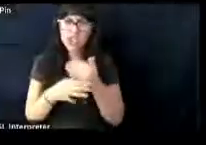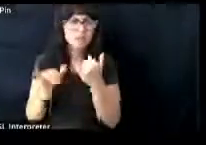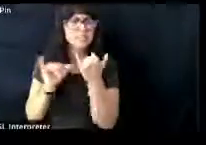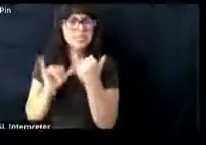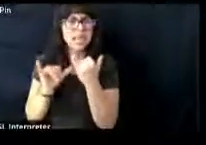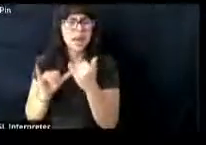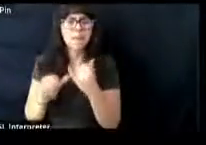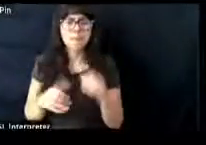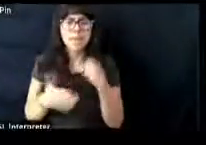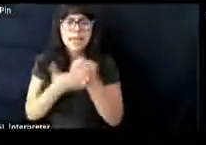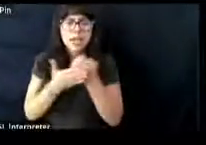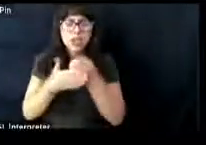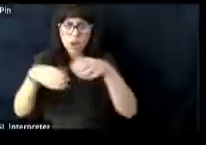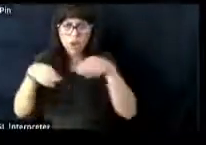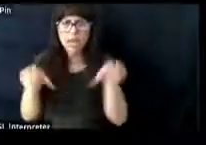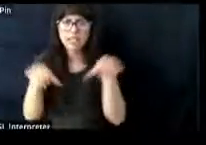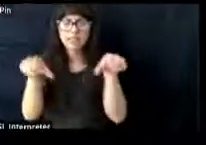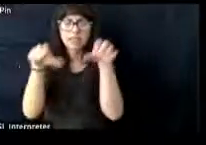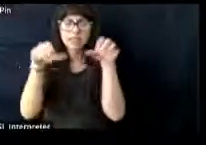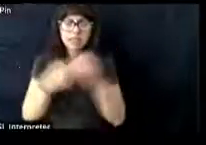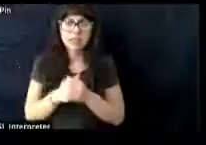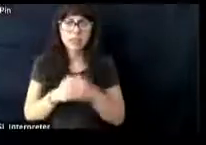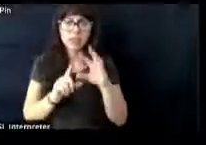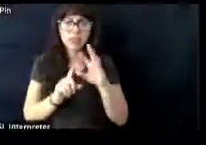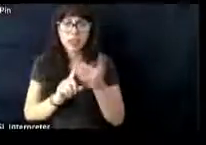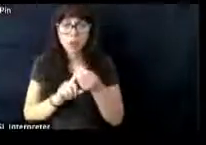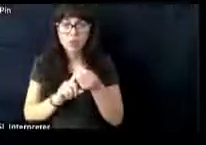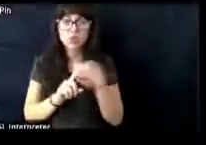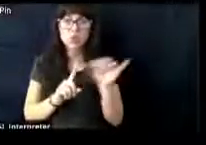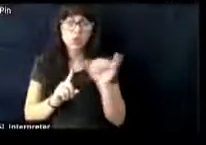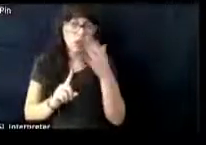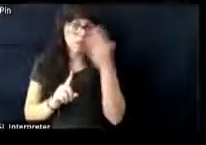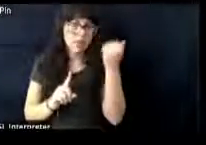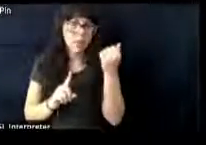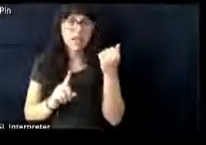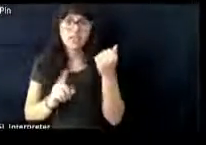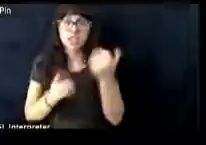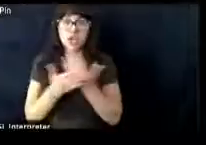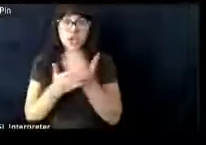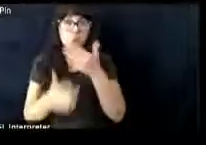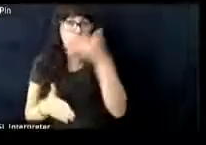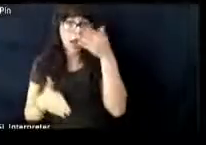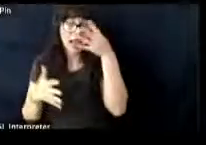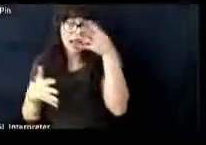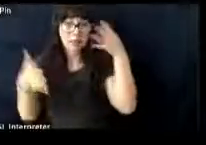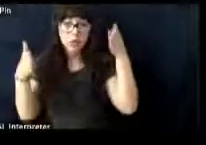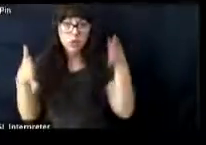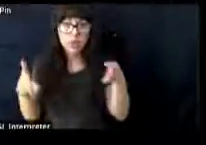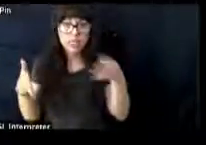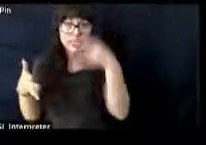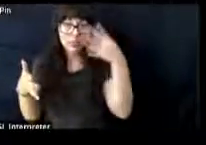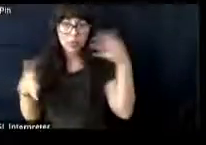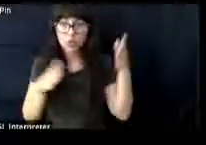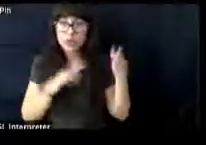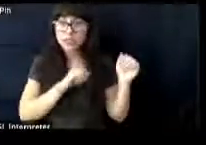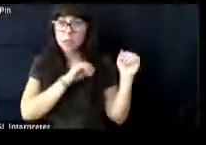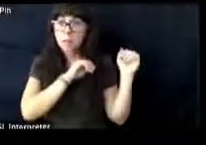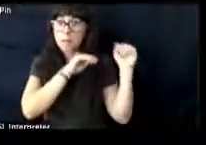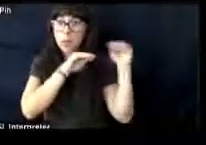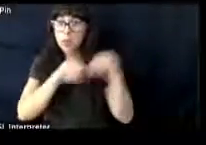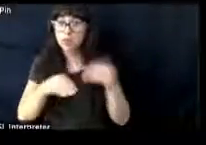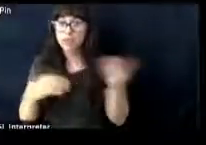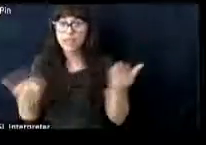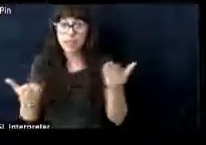activity, and the culture, because of the new immigrant, a lot are in common.